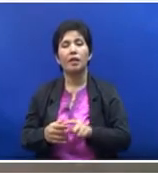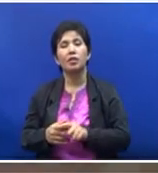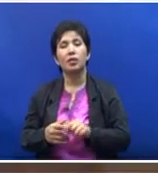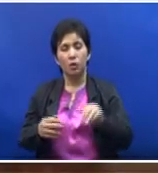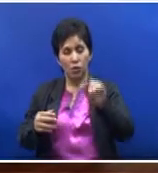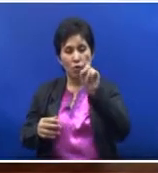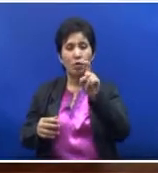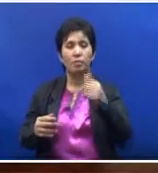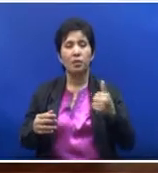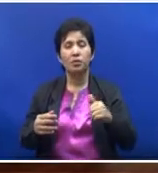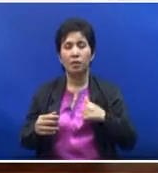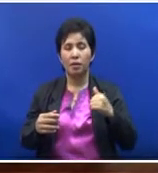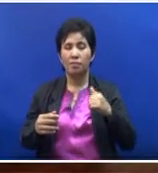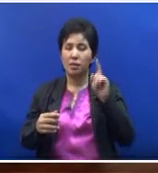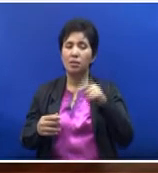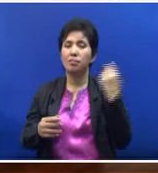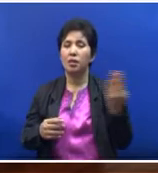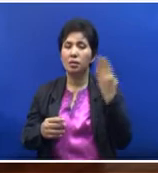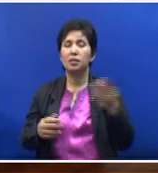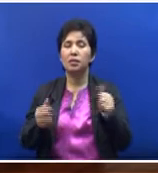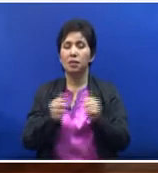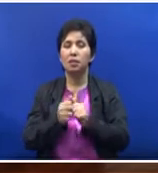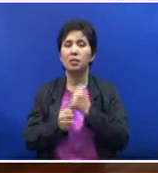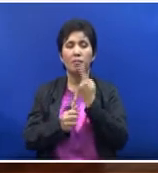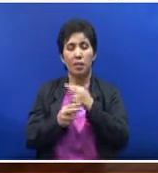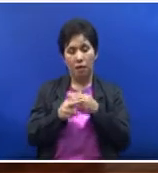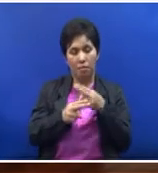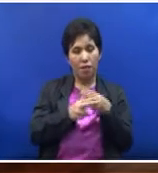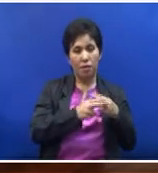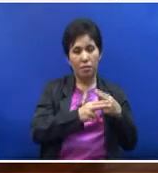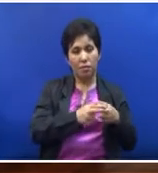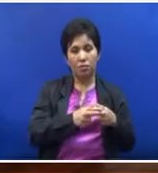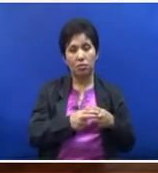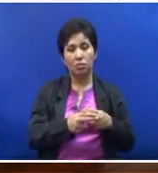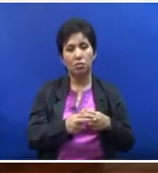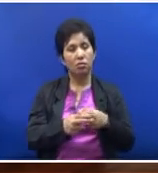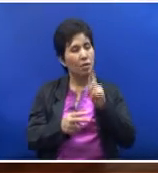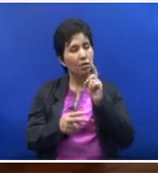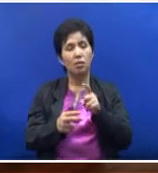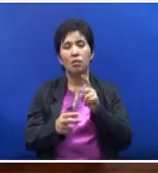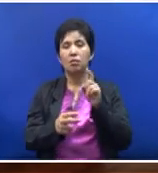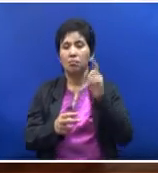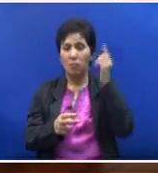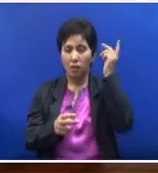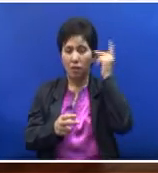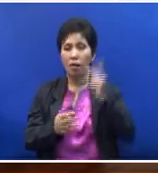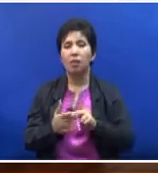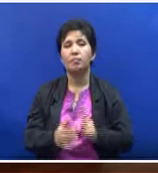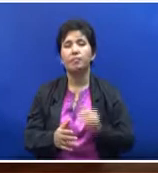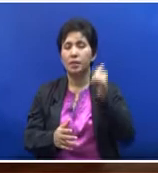Okay, you have to be familiar with those prominent figures in the theories. Okay,